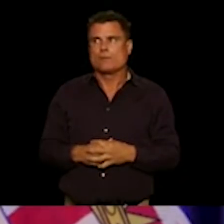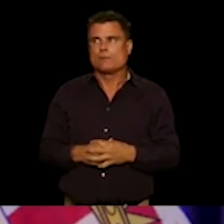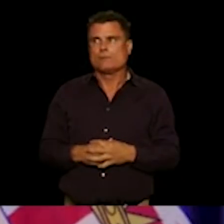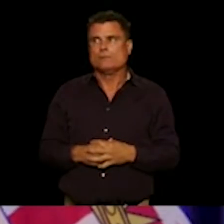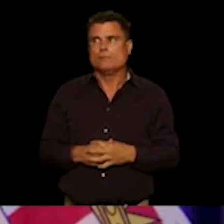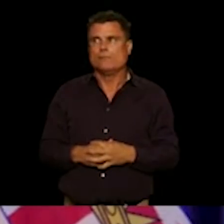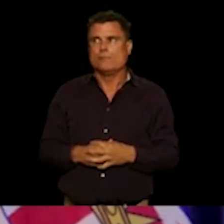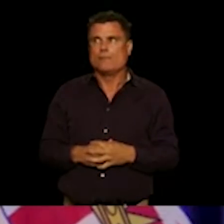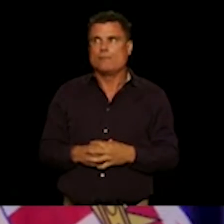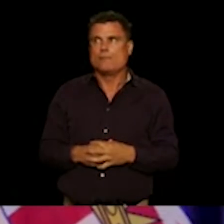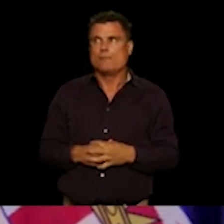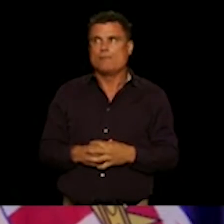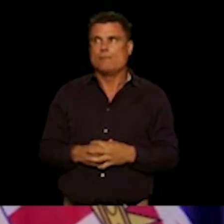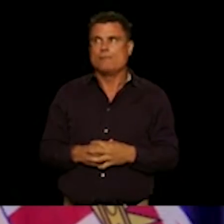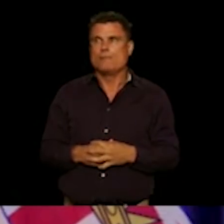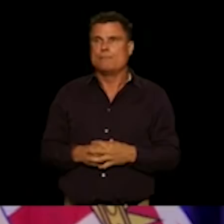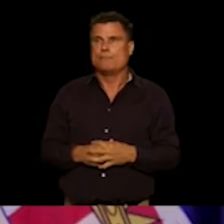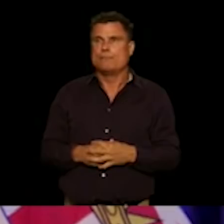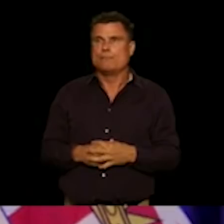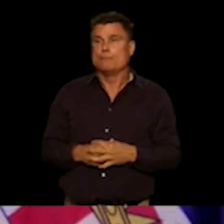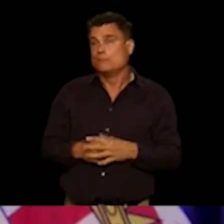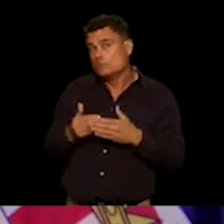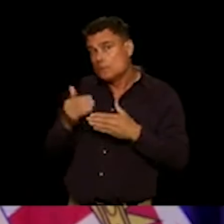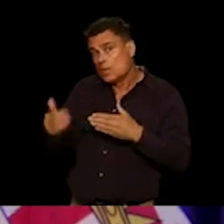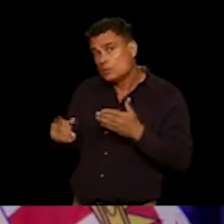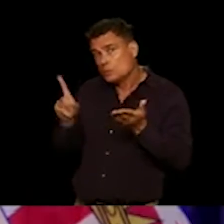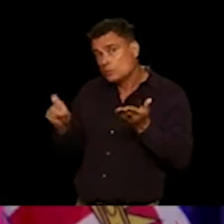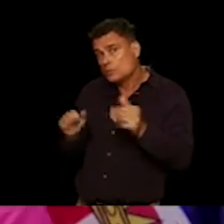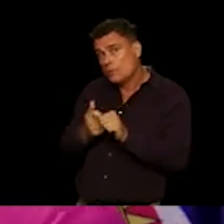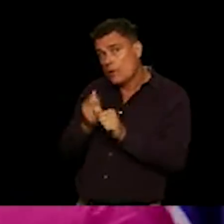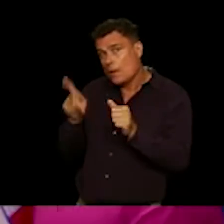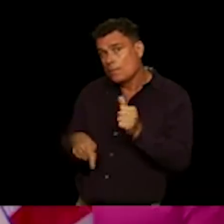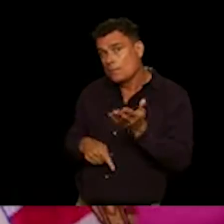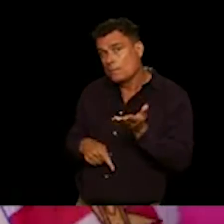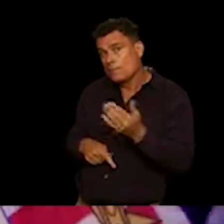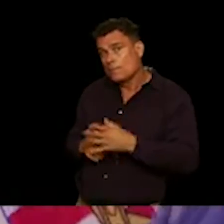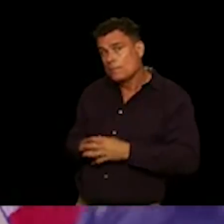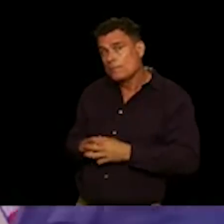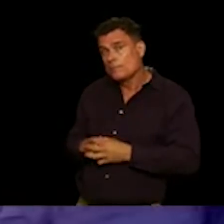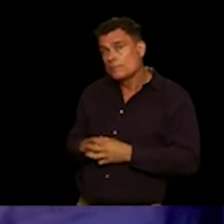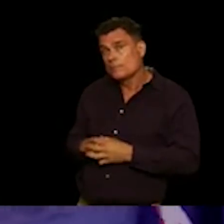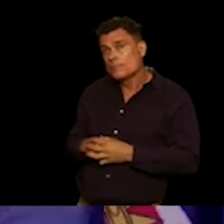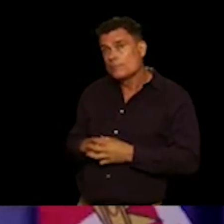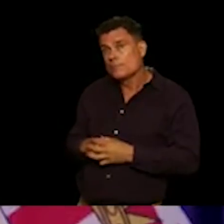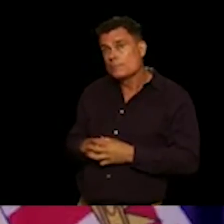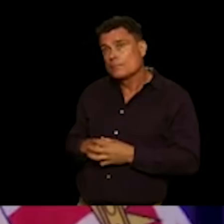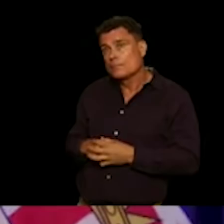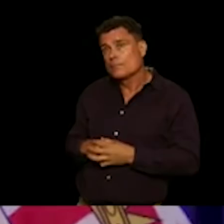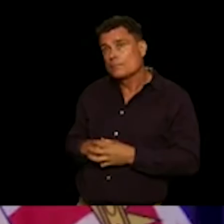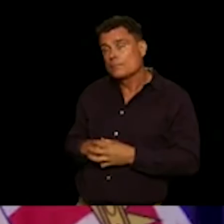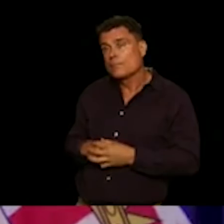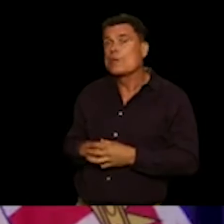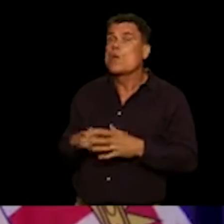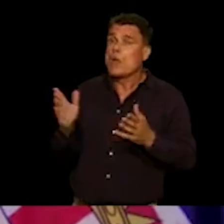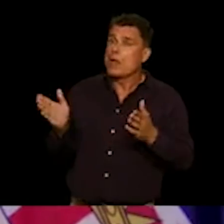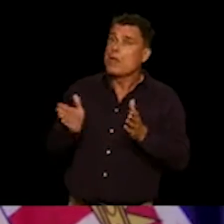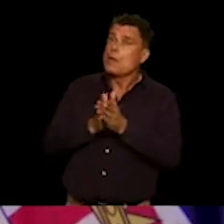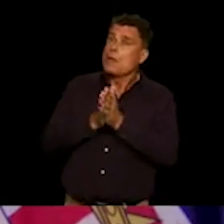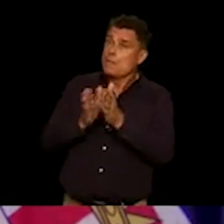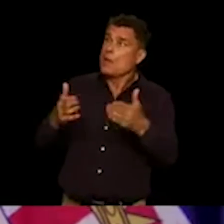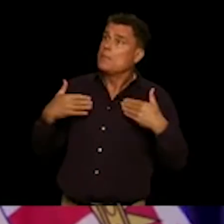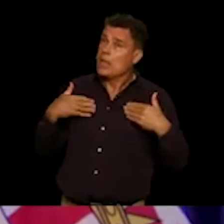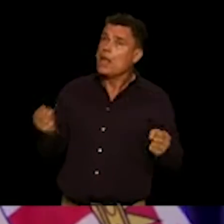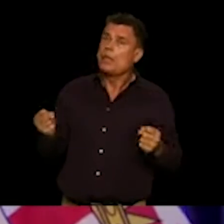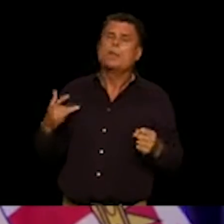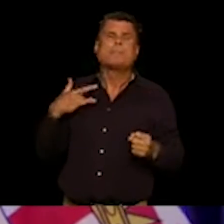Tanya, do you have a follow-up? The Premier, yes, please, for the Premier, and just a warning to Minister Dix, I would ask for a response in French as well. Despite the urging